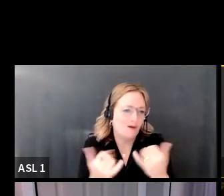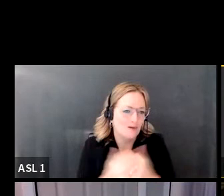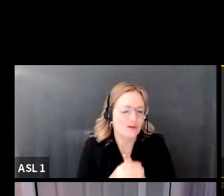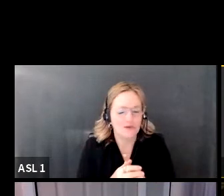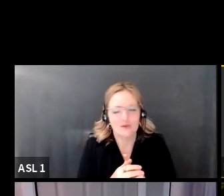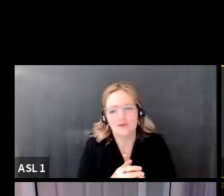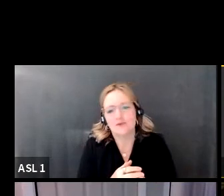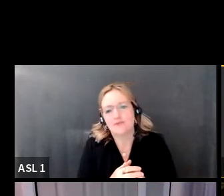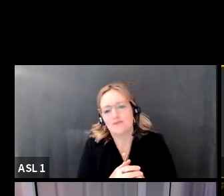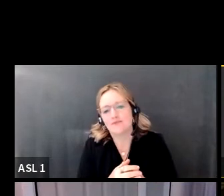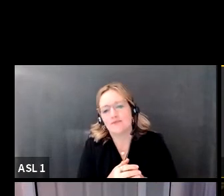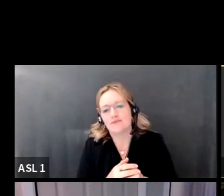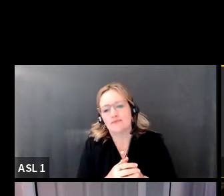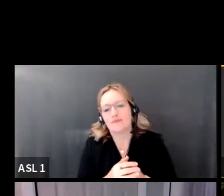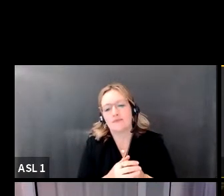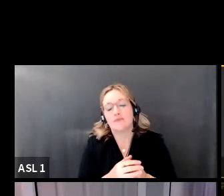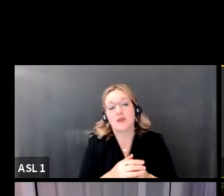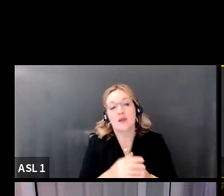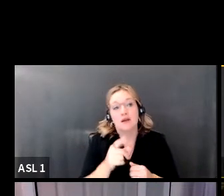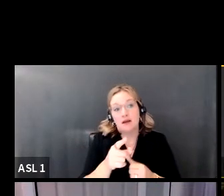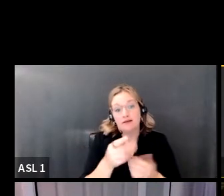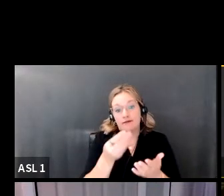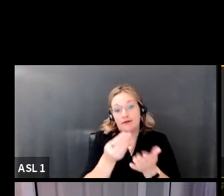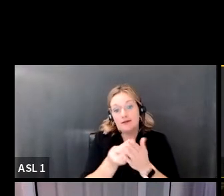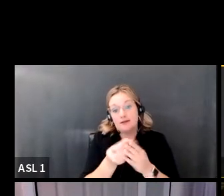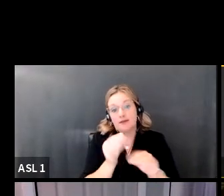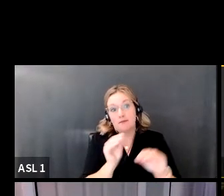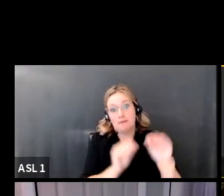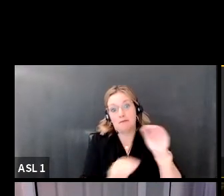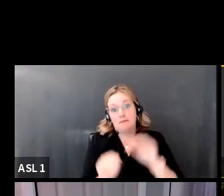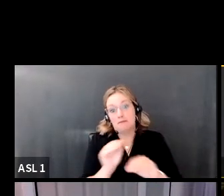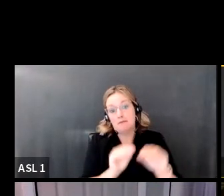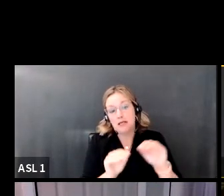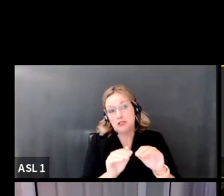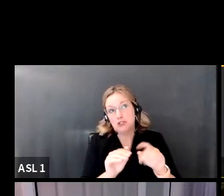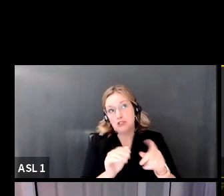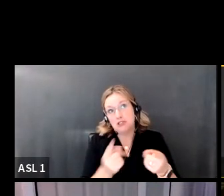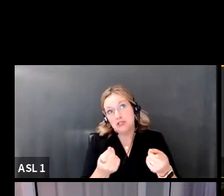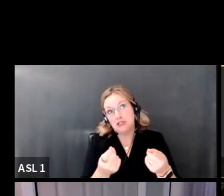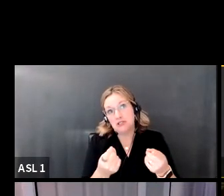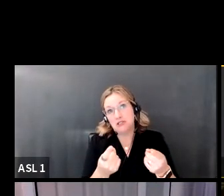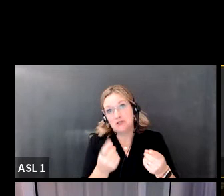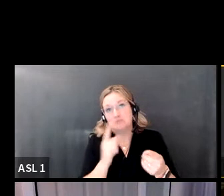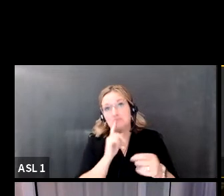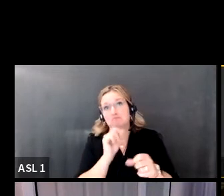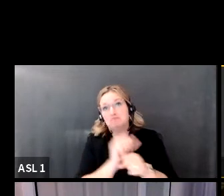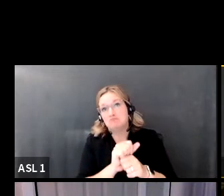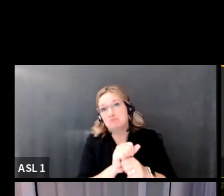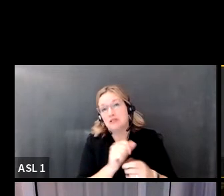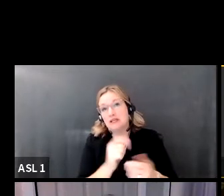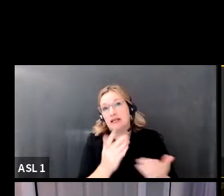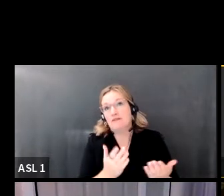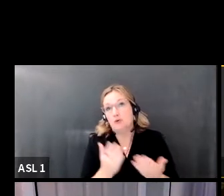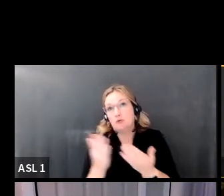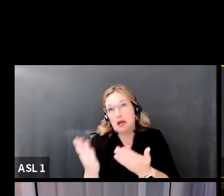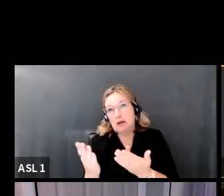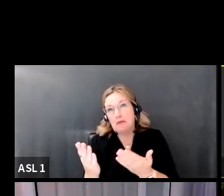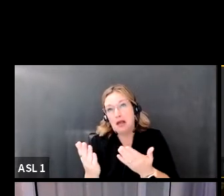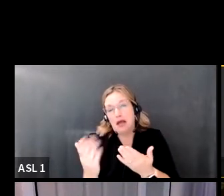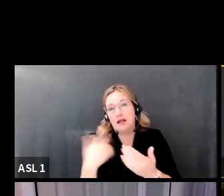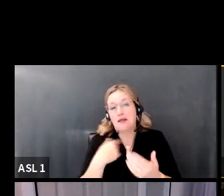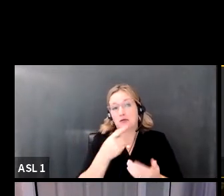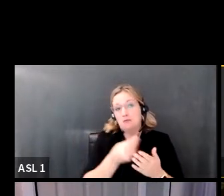i think you'd have reassurances if the budget came in lower than what you're predicting now uh with the recommendation of council that would